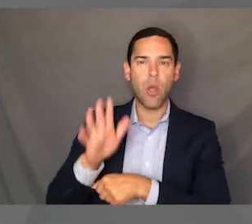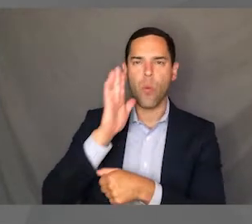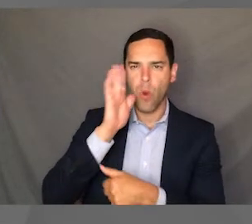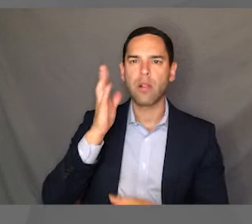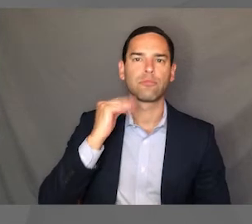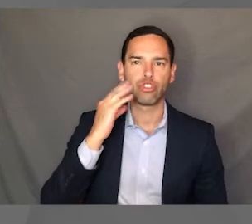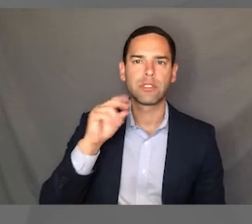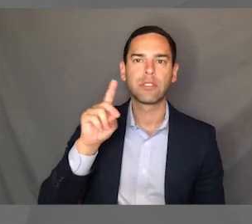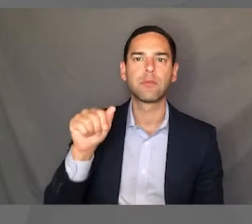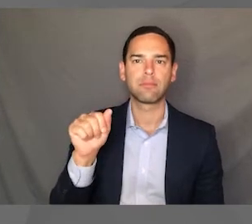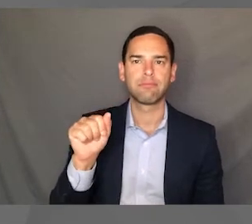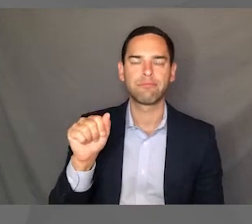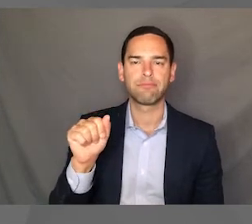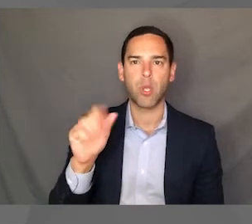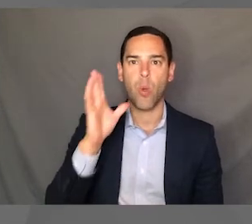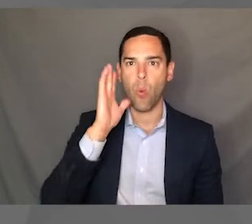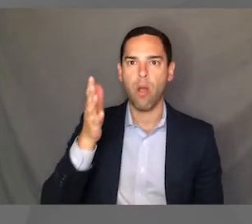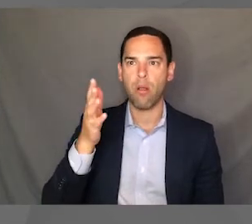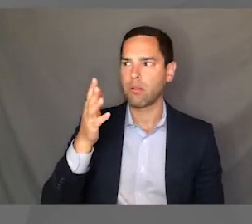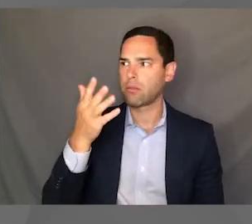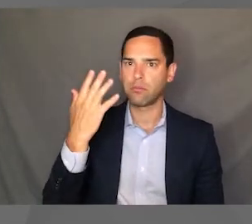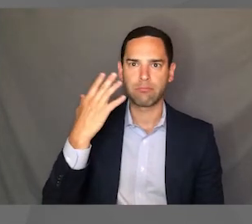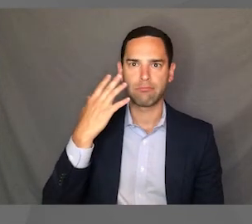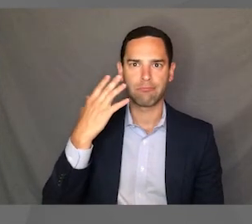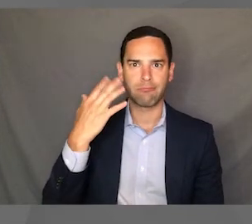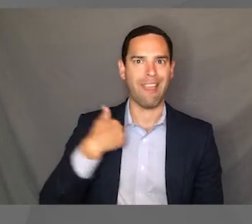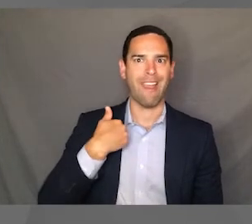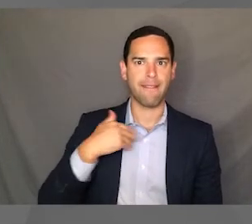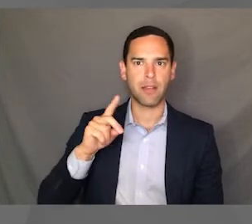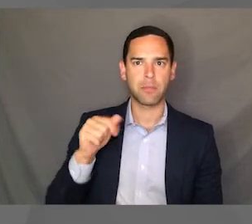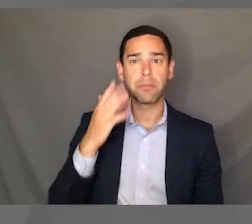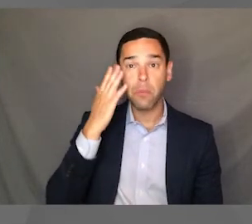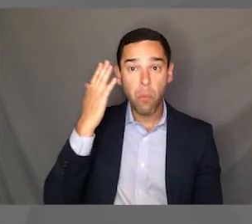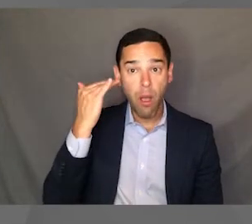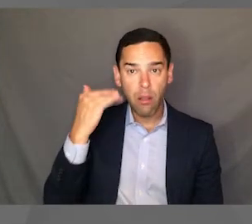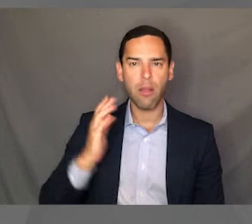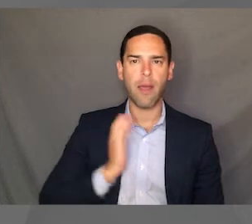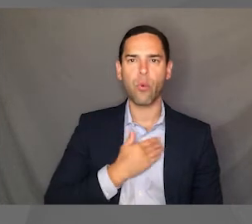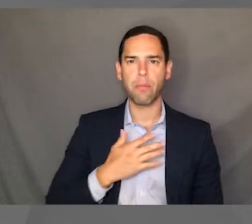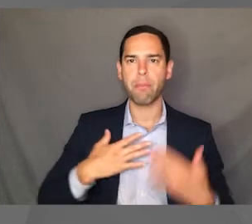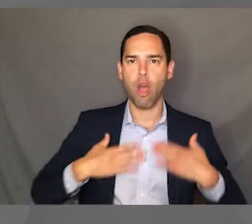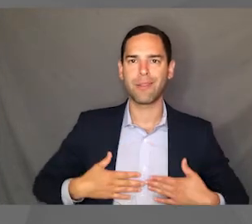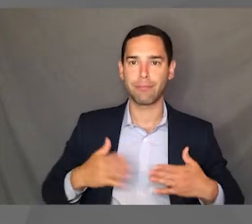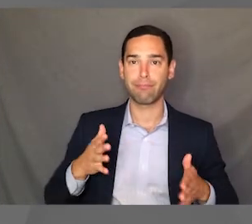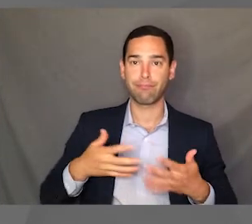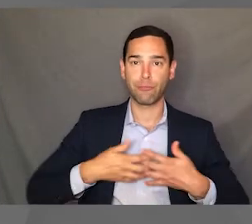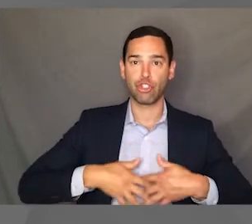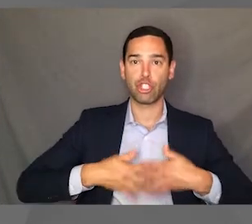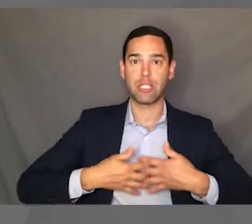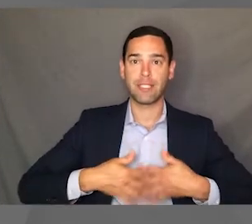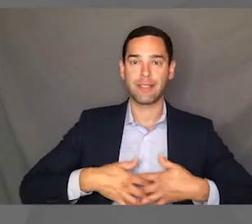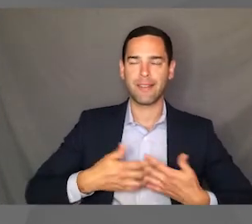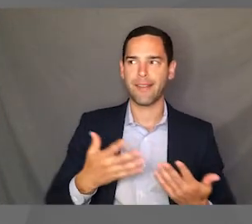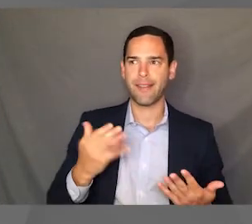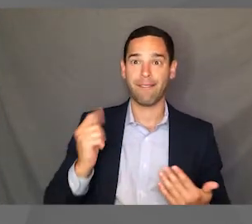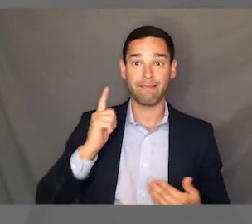disability. They're going to encounter a disability. You know why? Because our bodies are machines. And given enough time, something with that machine